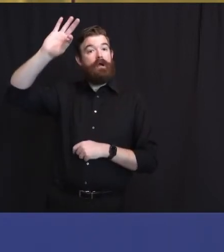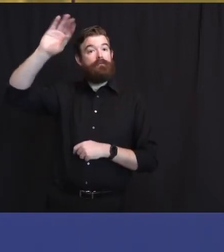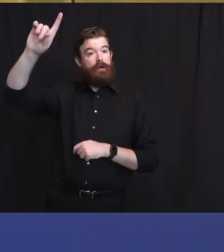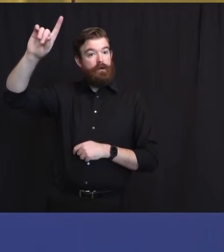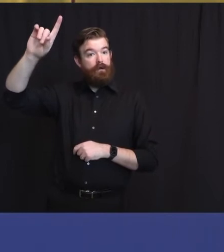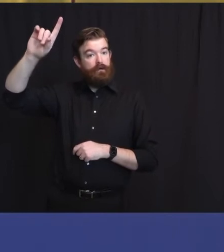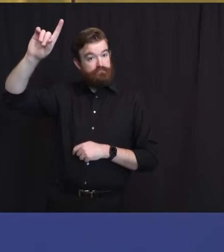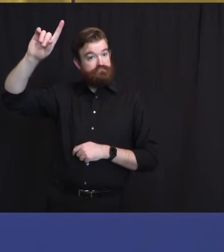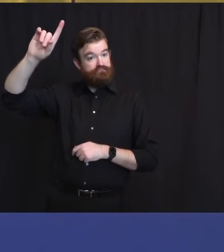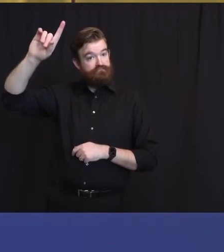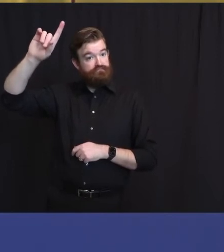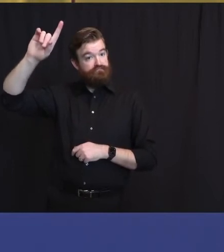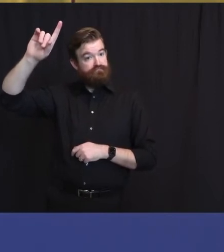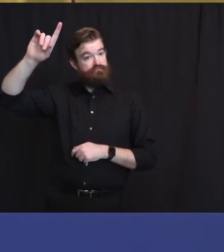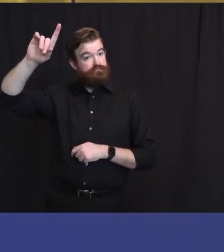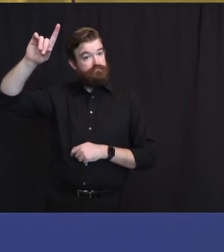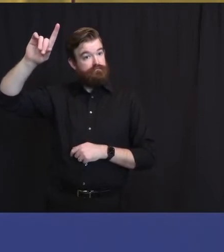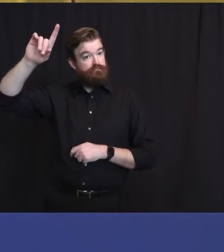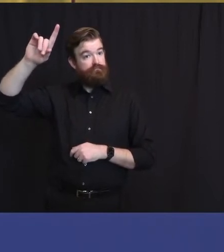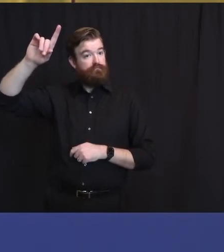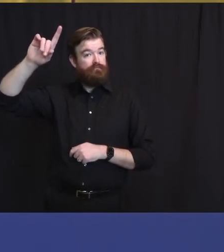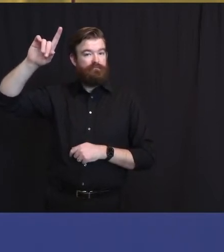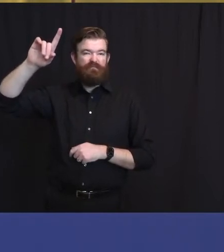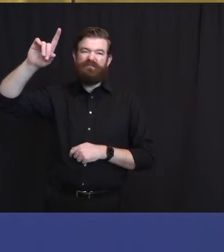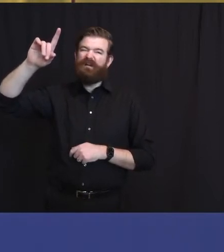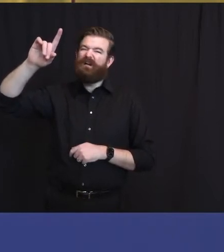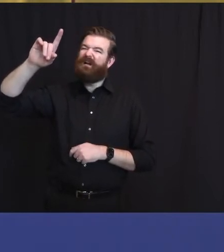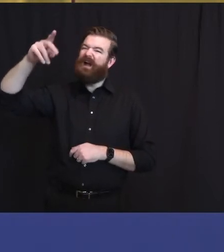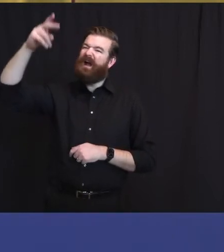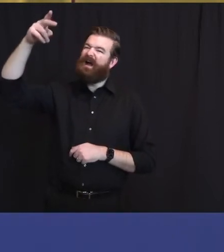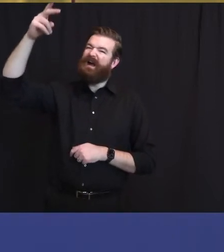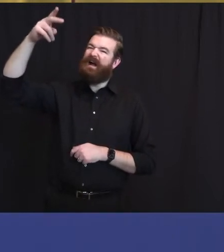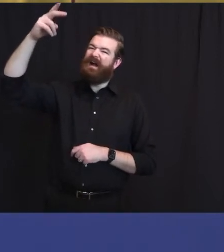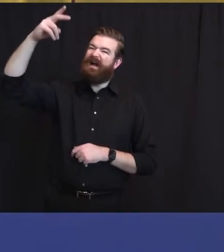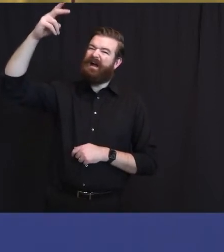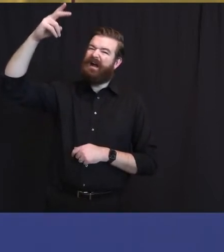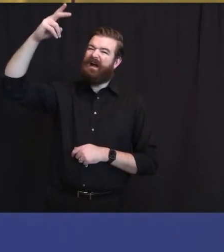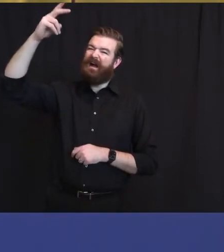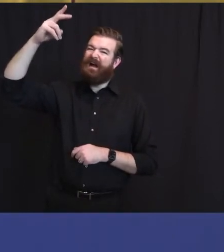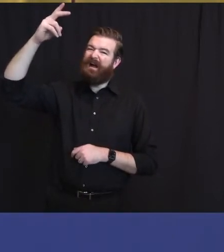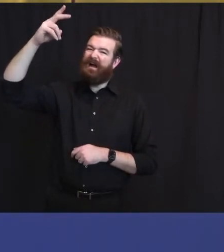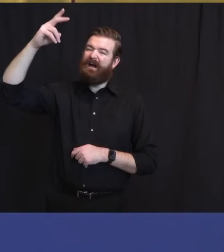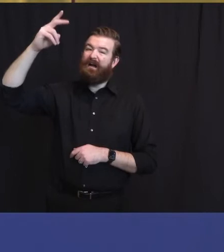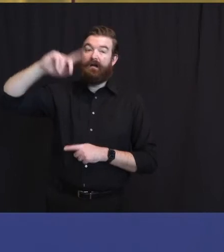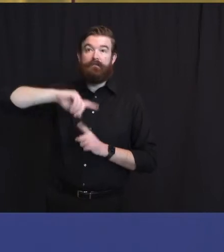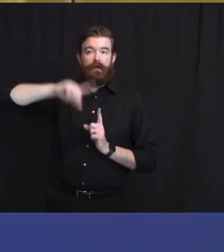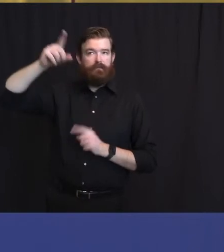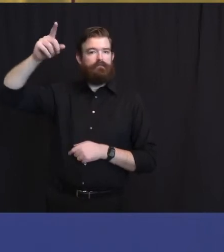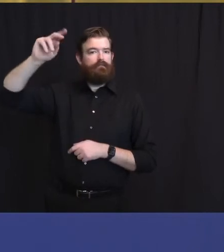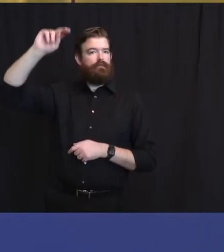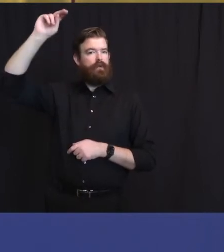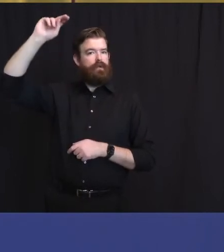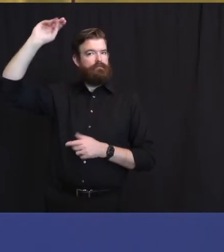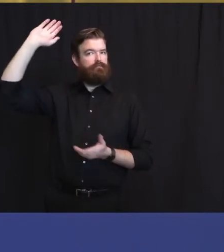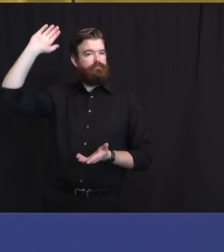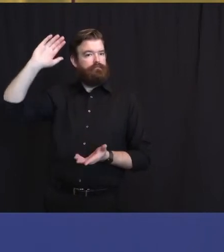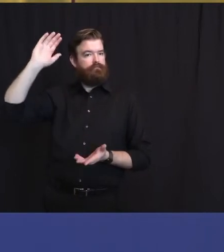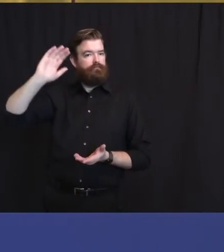than you want it, I want it, anybody wants it. But that to me is significant. And you look at